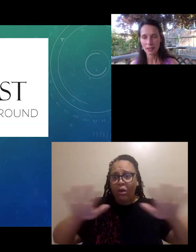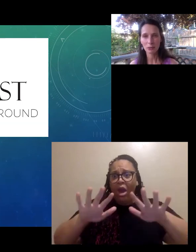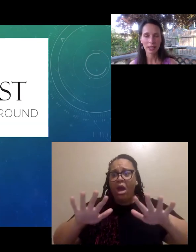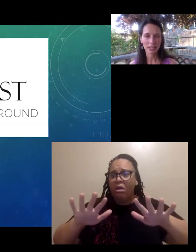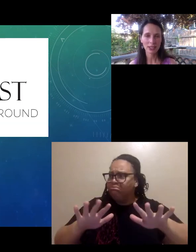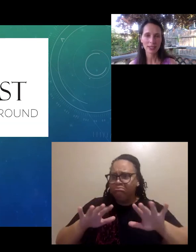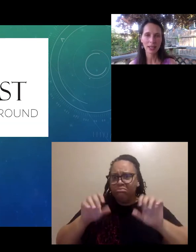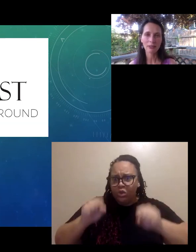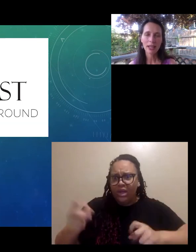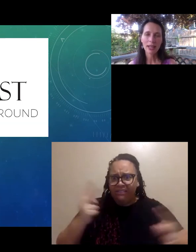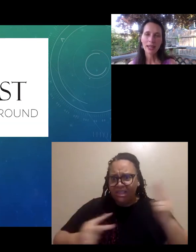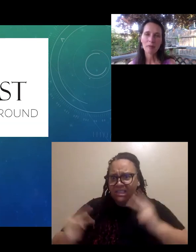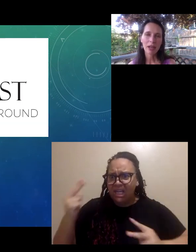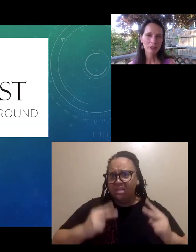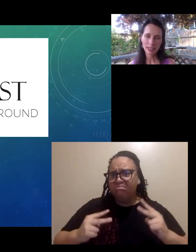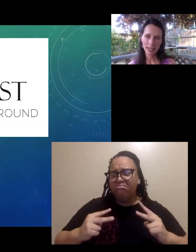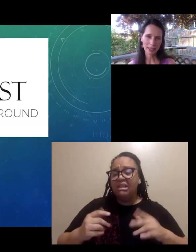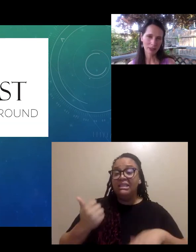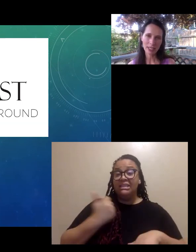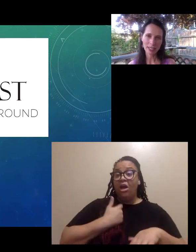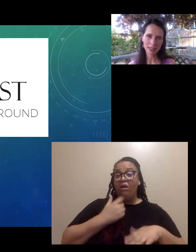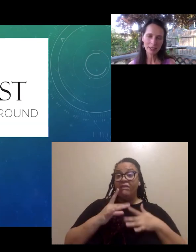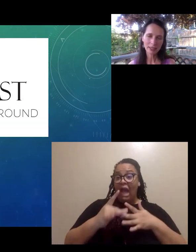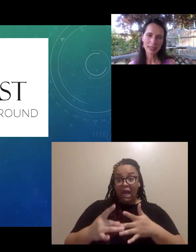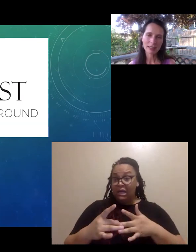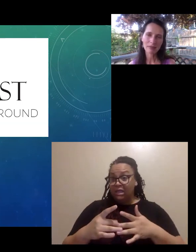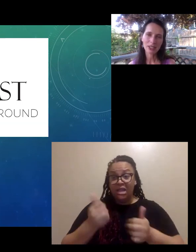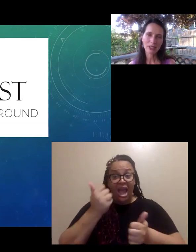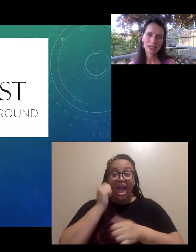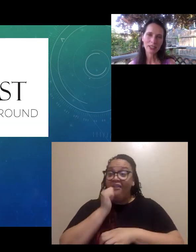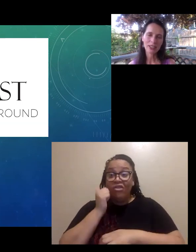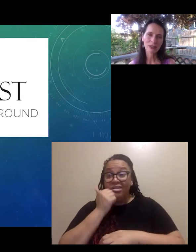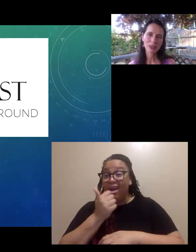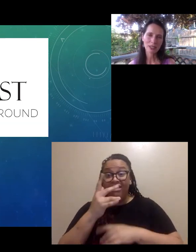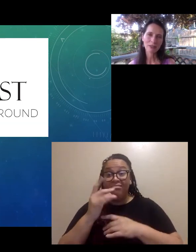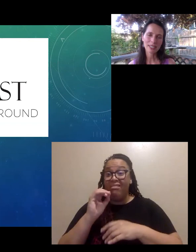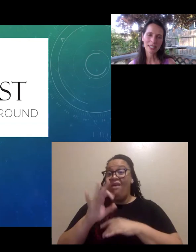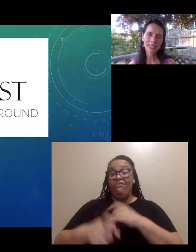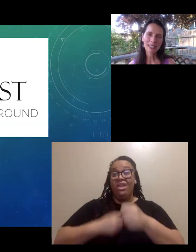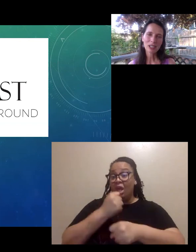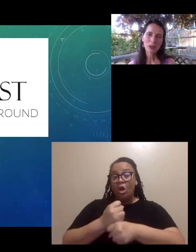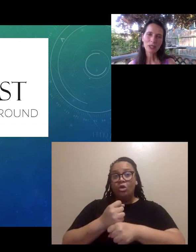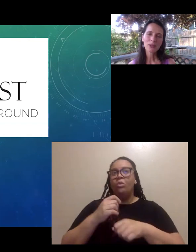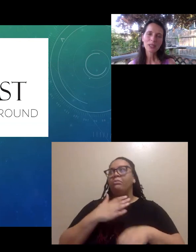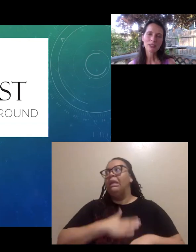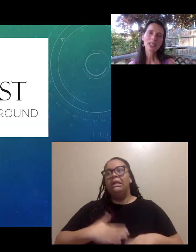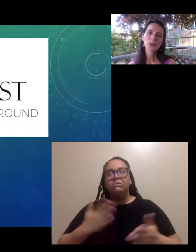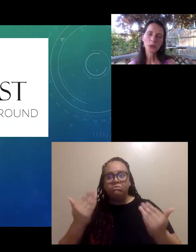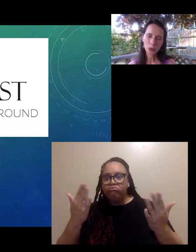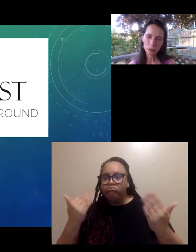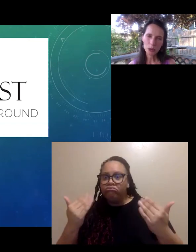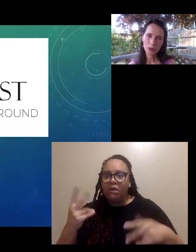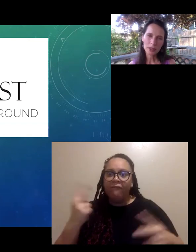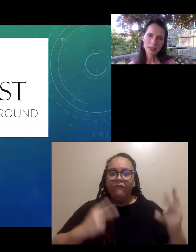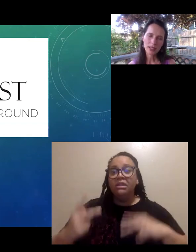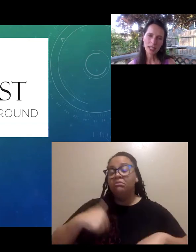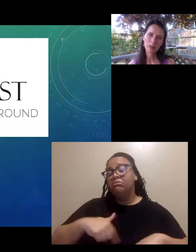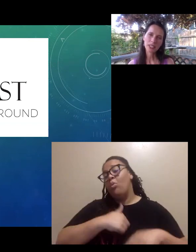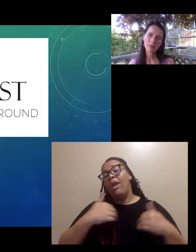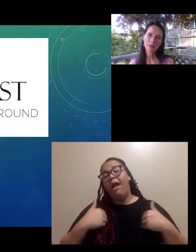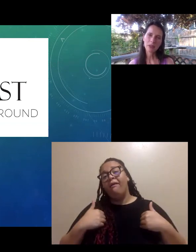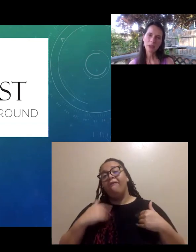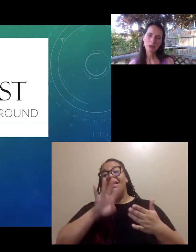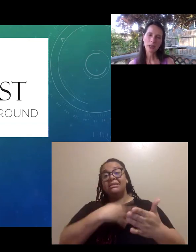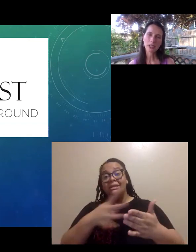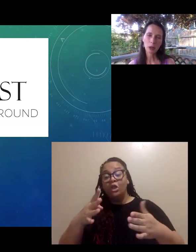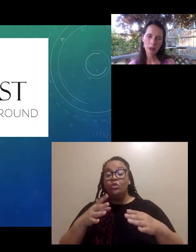as well as the ranch itself, um, every day of the year. Um, so I encourage folks to visit. We do have scheduled group tours a